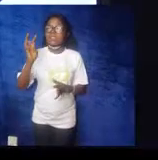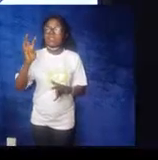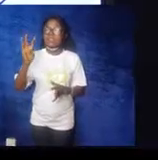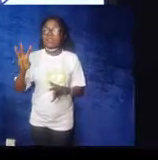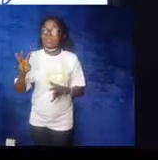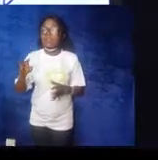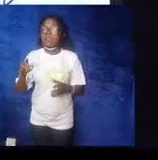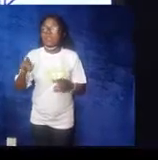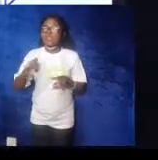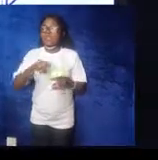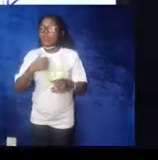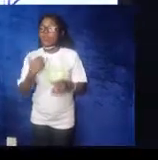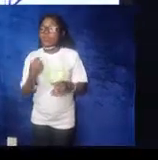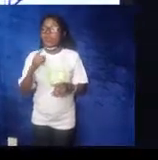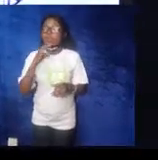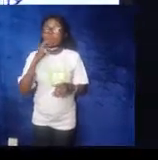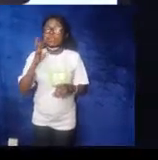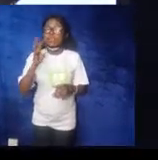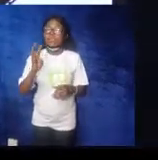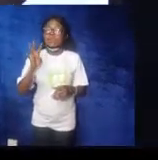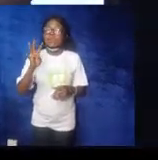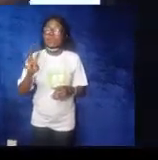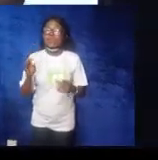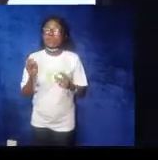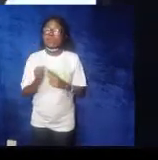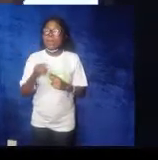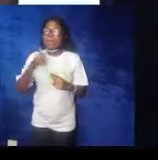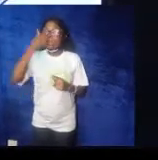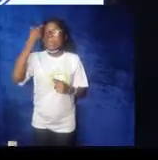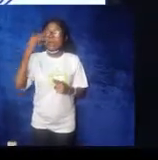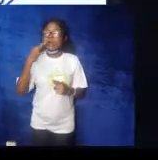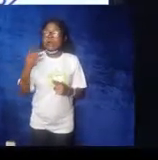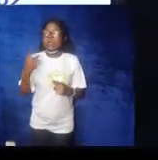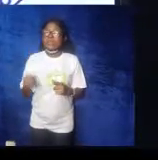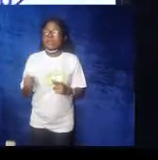vertically opposite. And if this one is 64, this one will also be